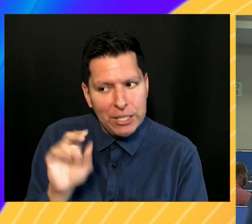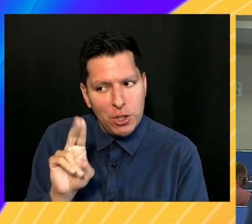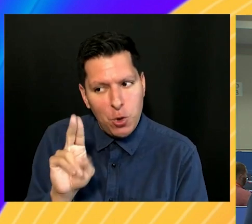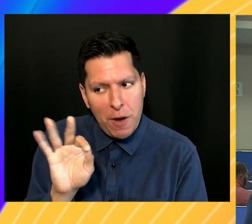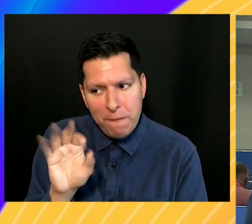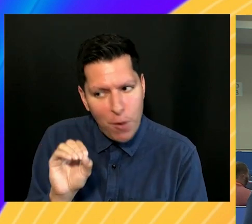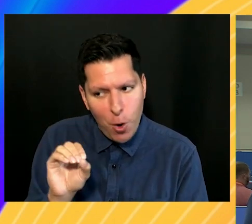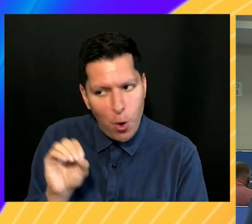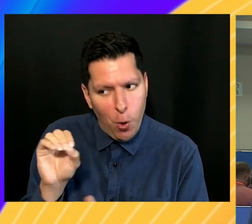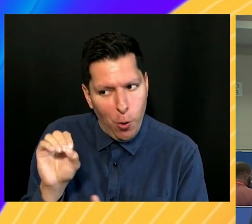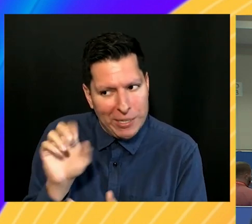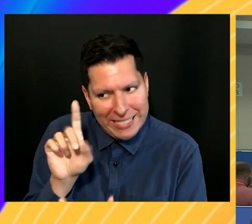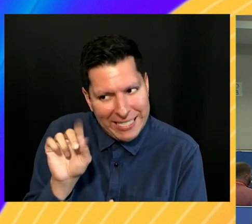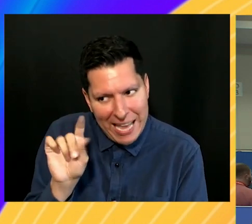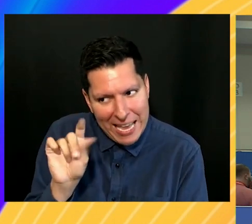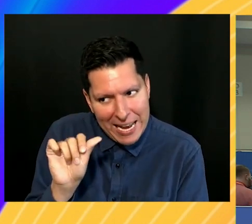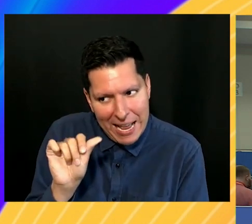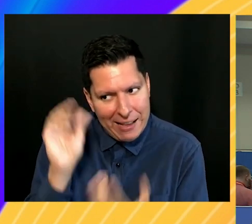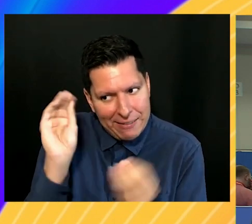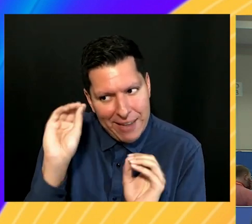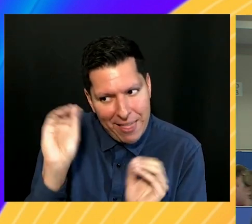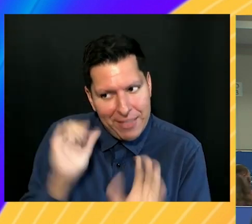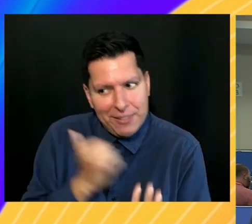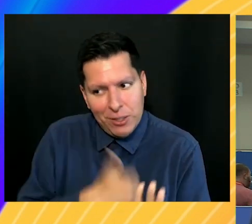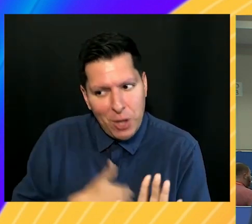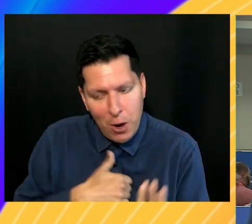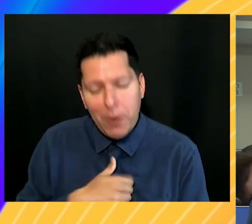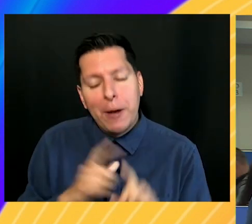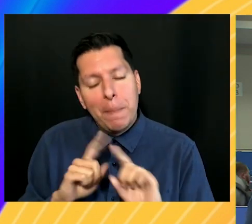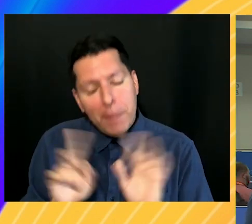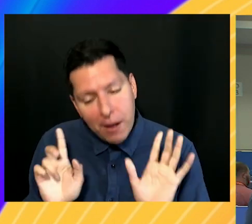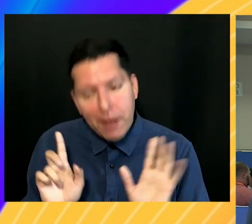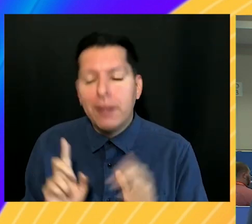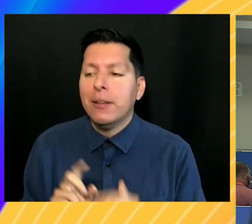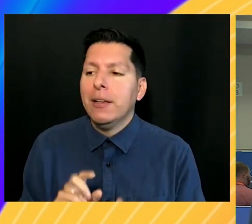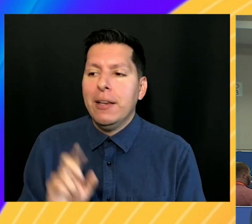to divulge. This I can say. That's true. That's not open.